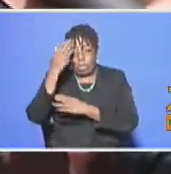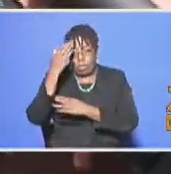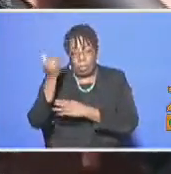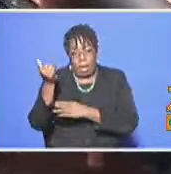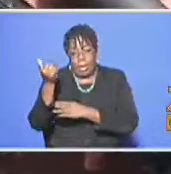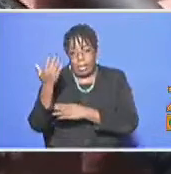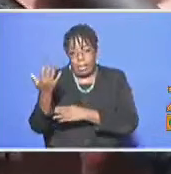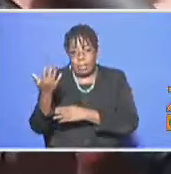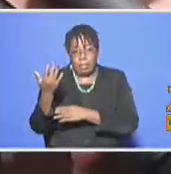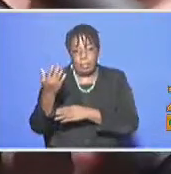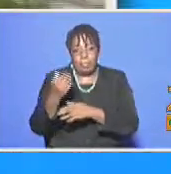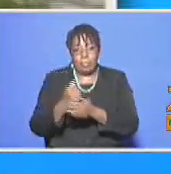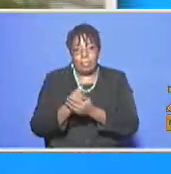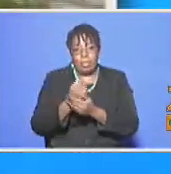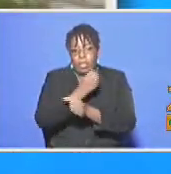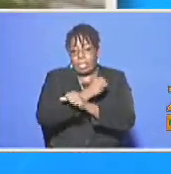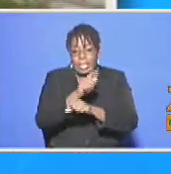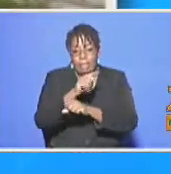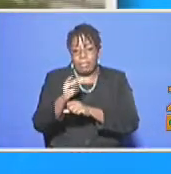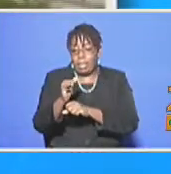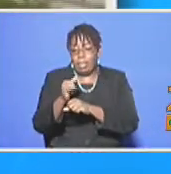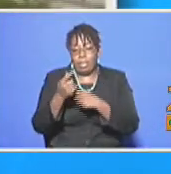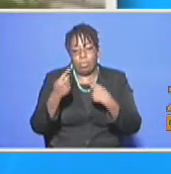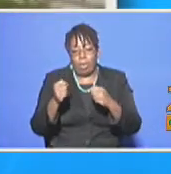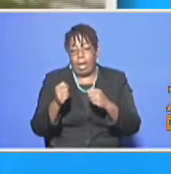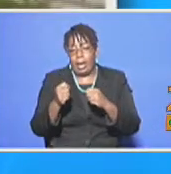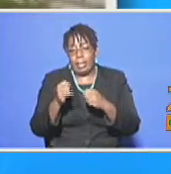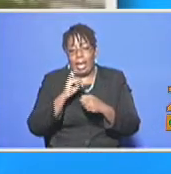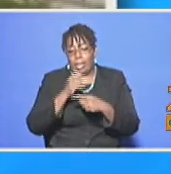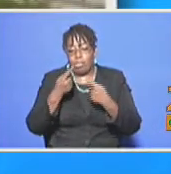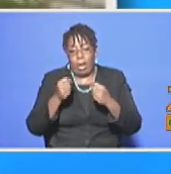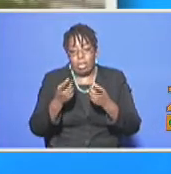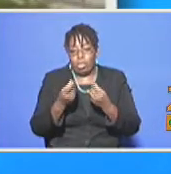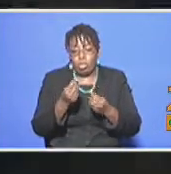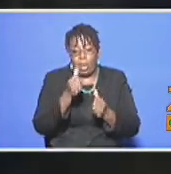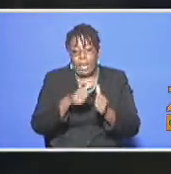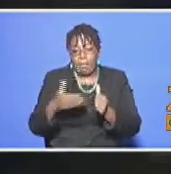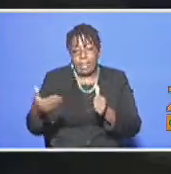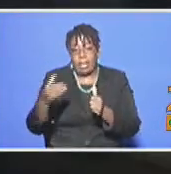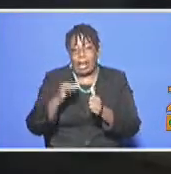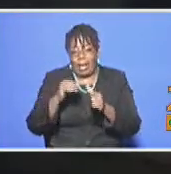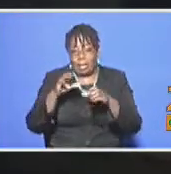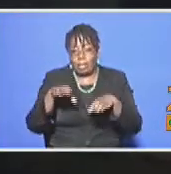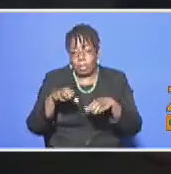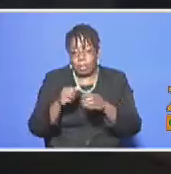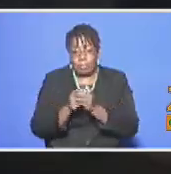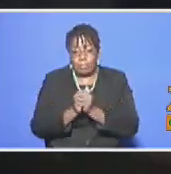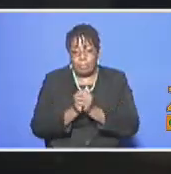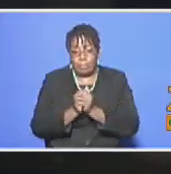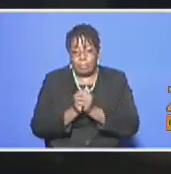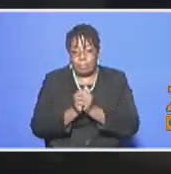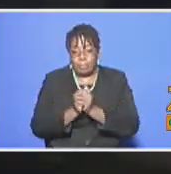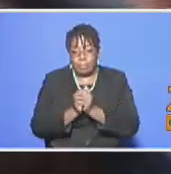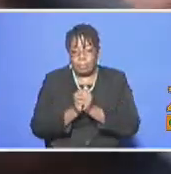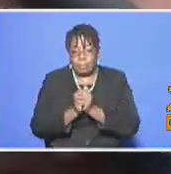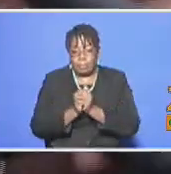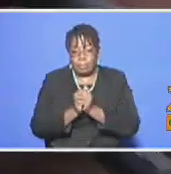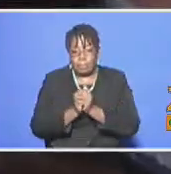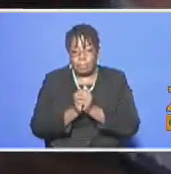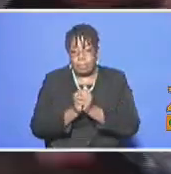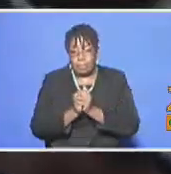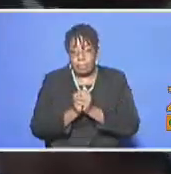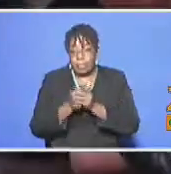off. So we had all the safety equipment, we were doing everything right, but they said you need a pulse. Time they actually pulled me off of him trying to